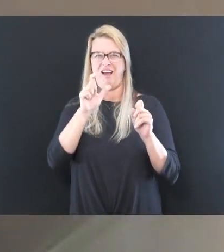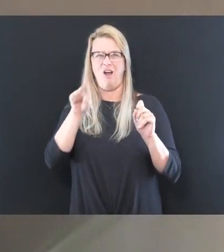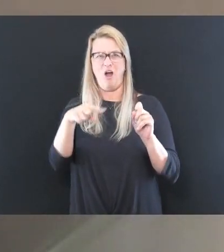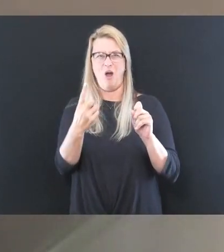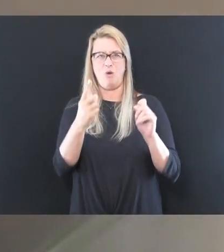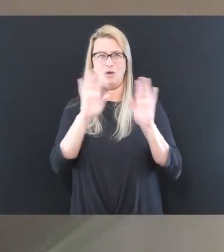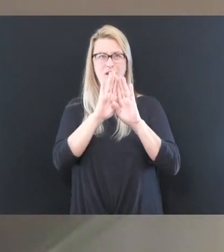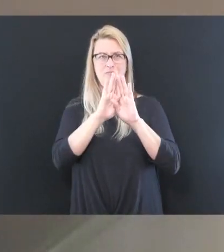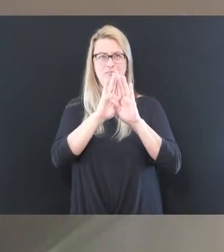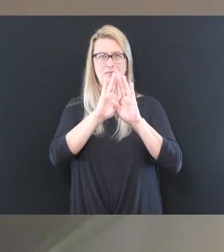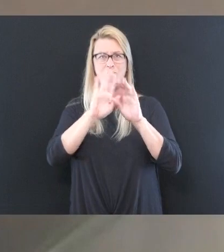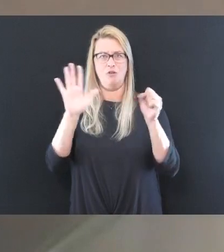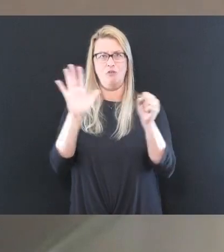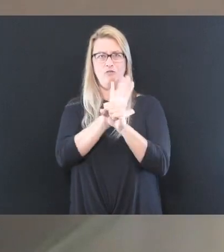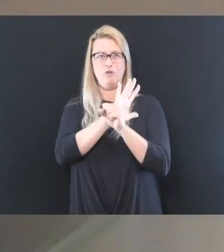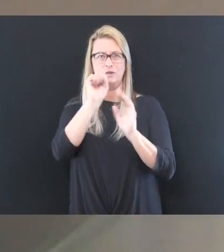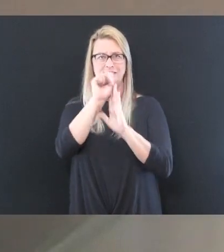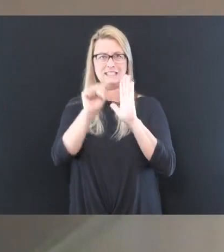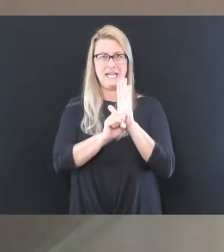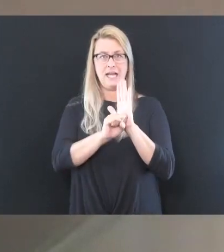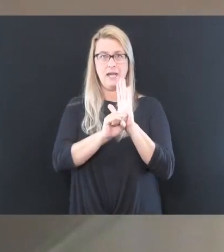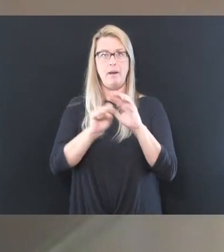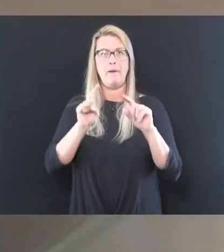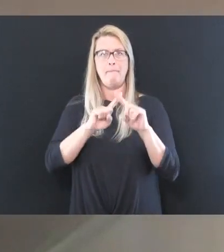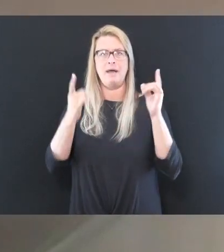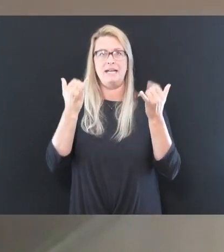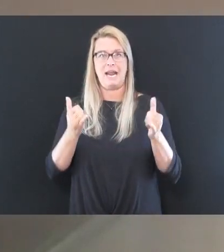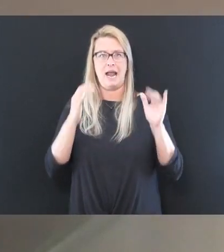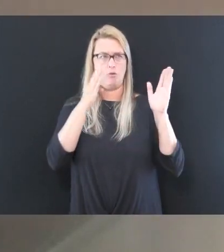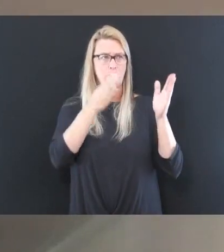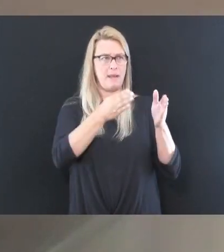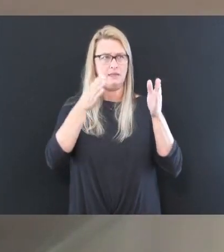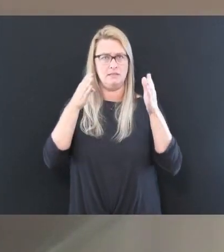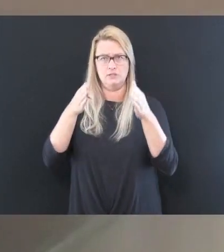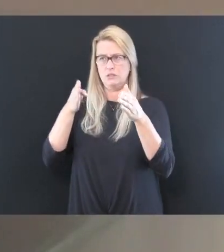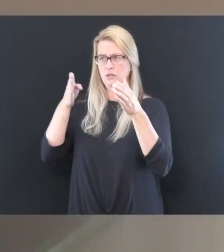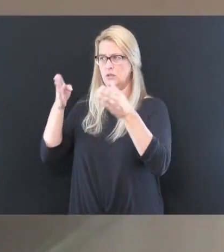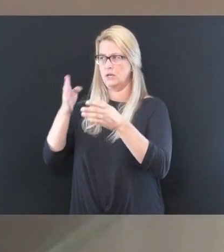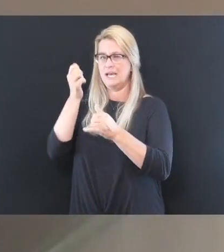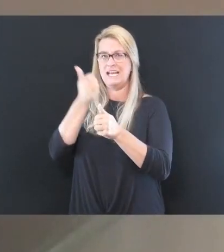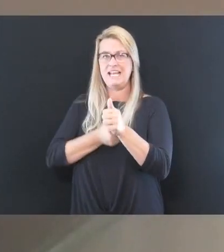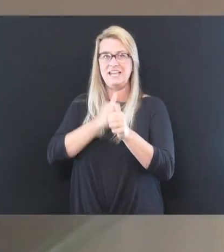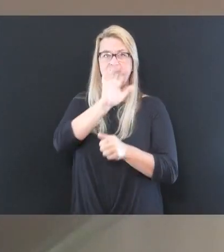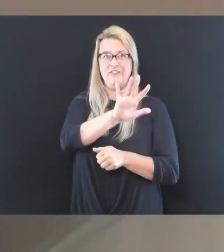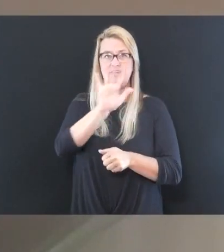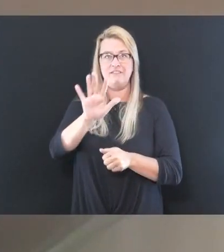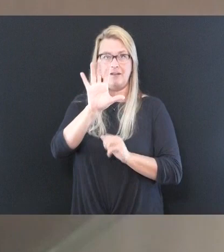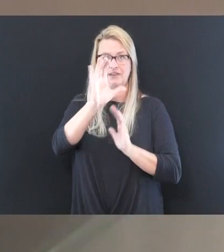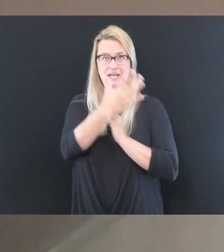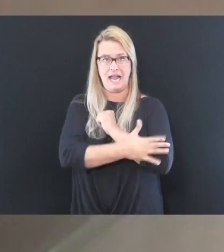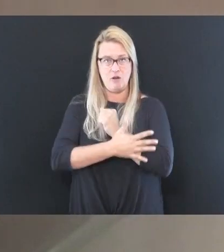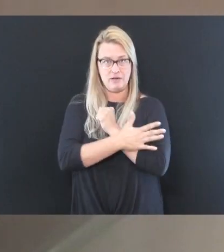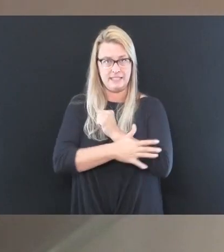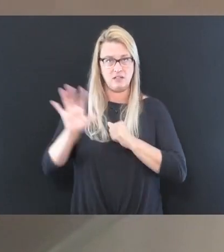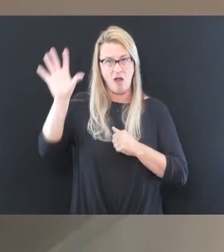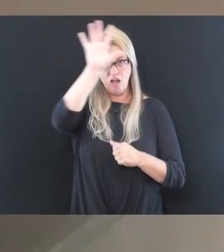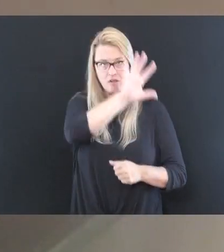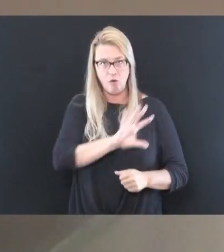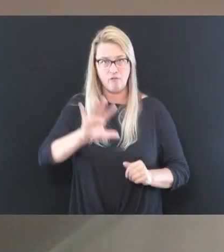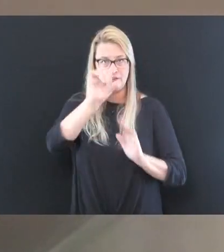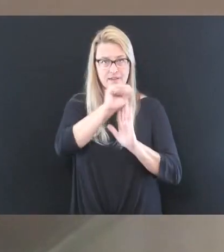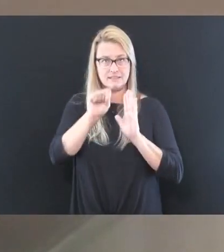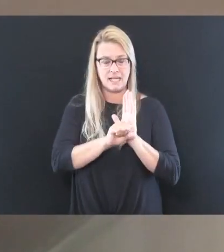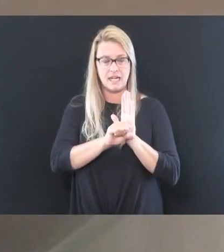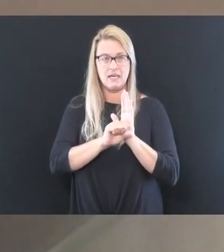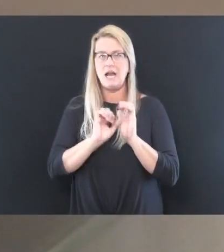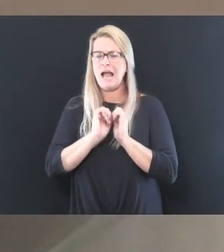55 counties, individual focus, so that we could work on living with COVID-19 and